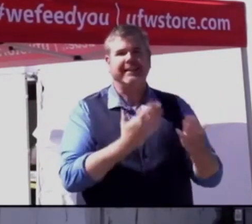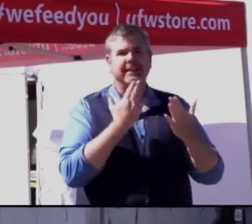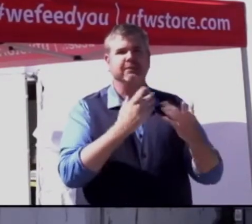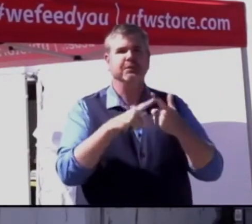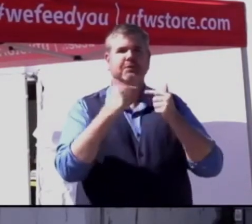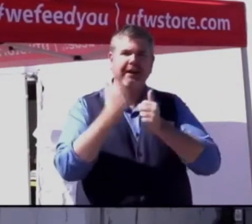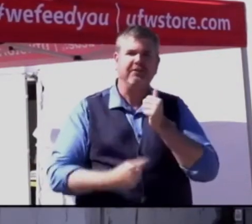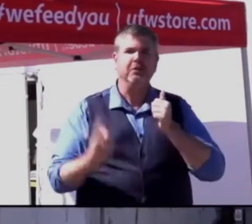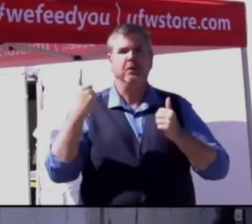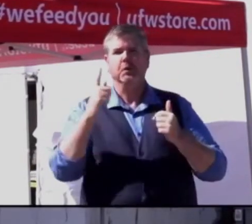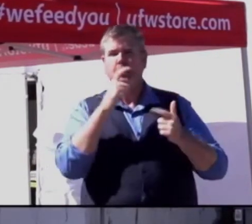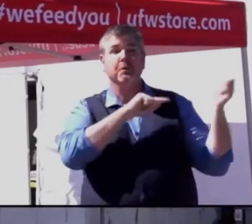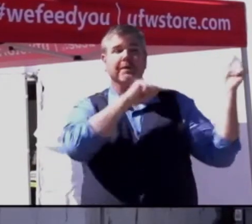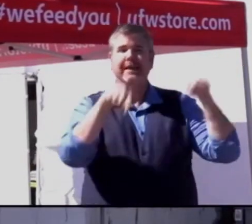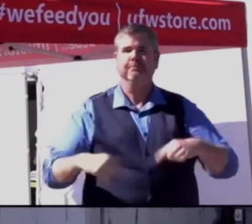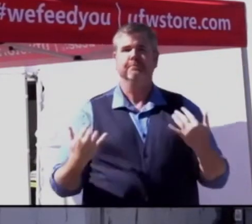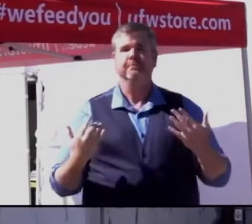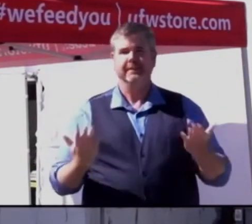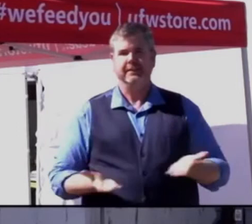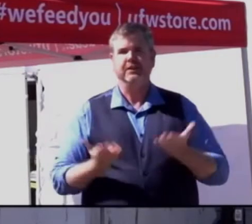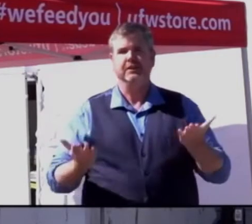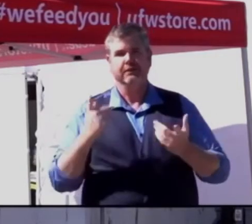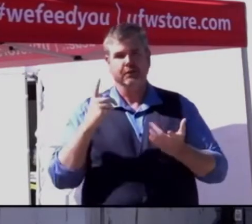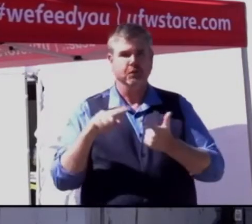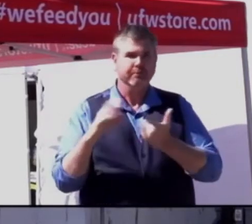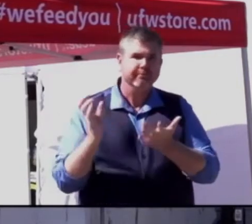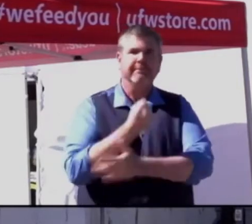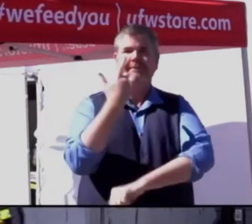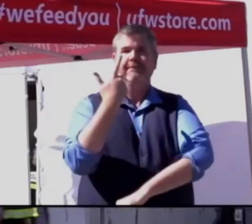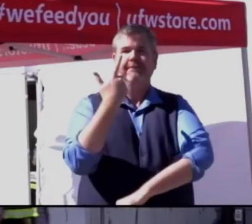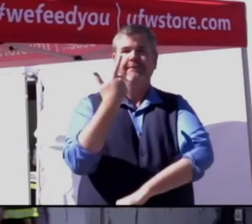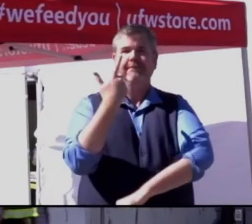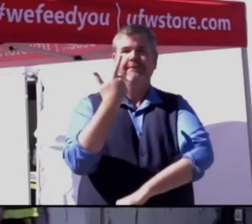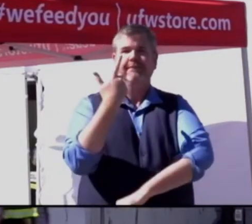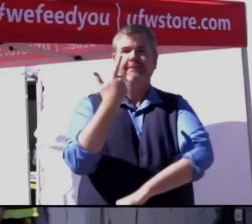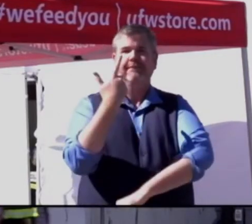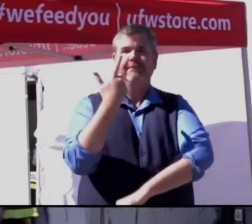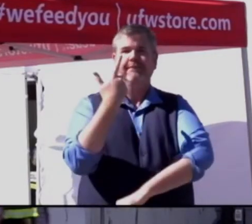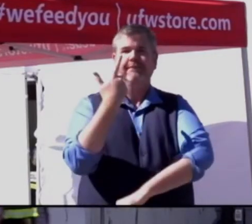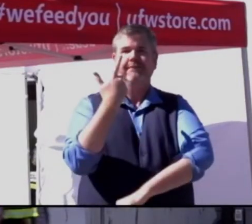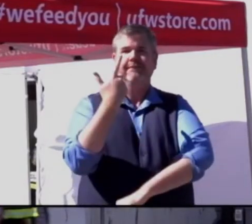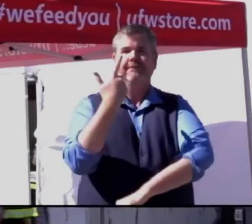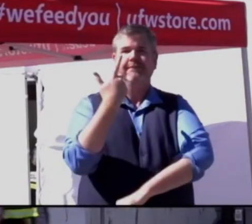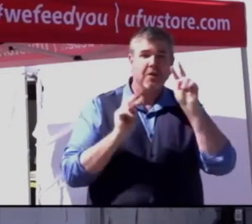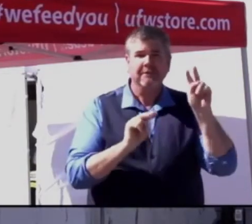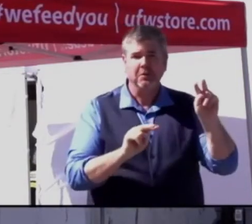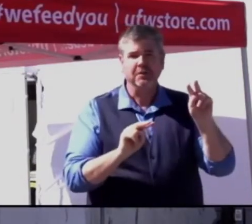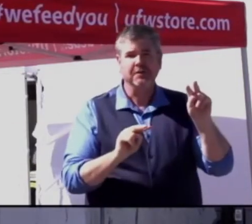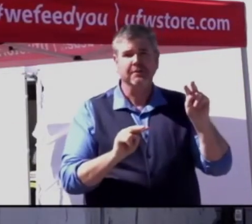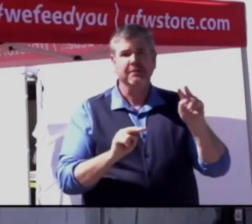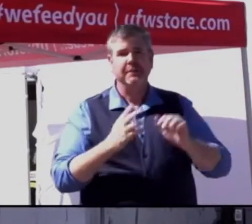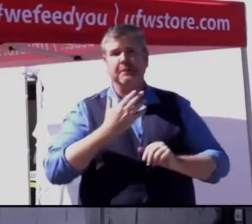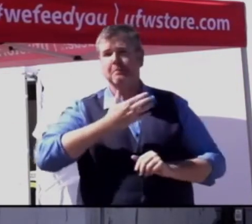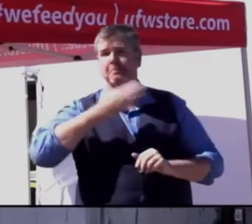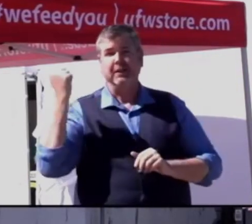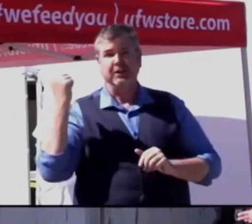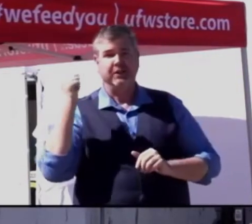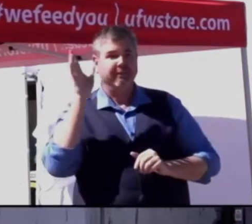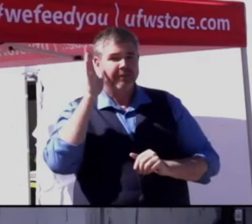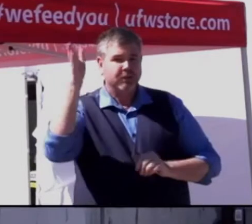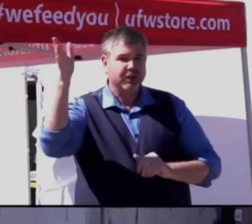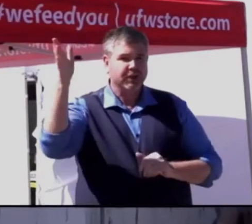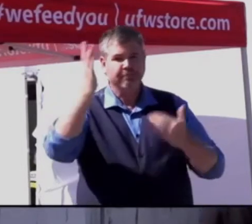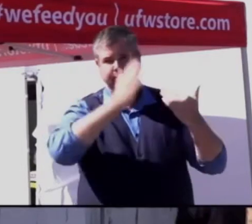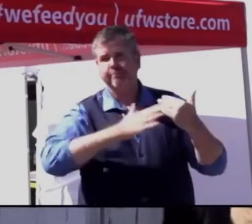everybody who came here to get vaccinated, and look forward to a brighter future as we go forward.